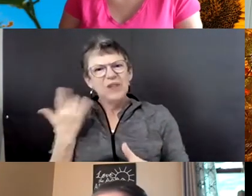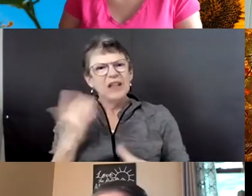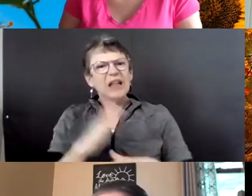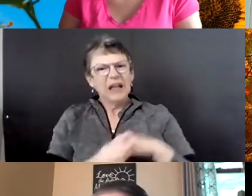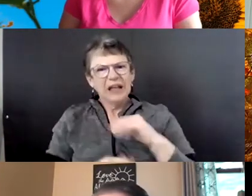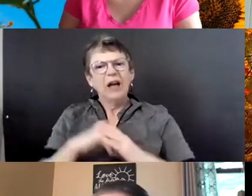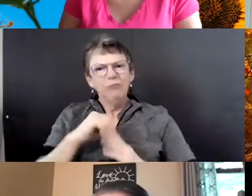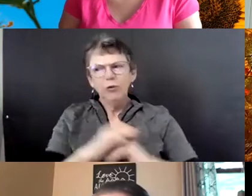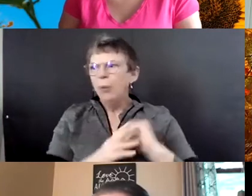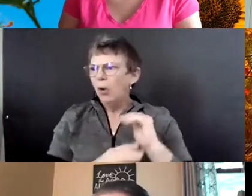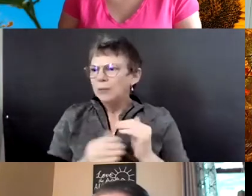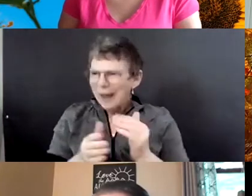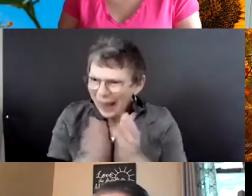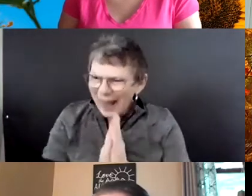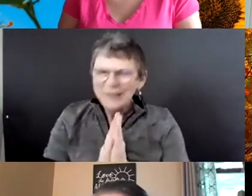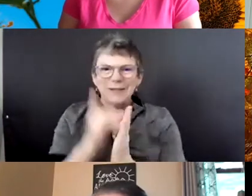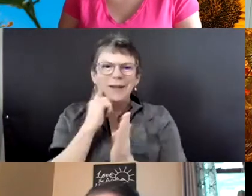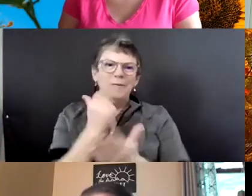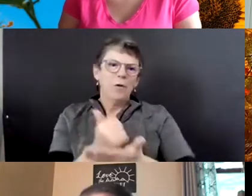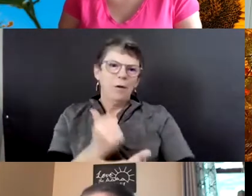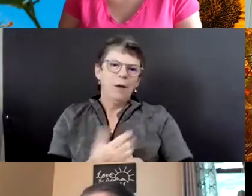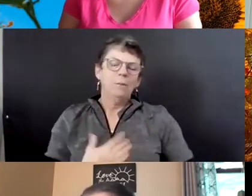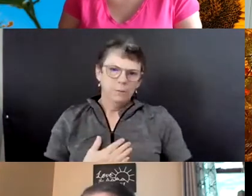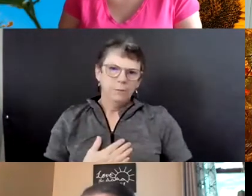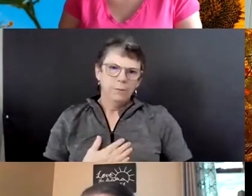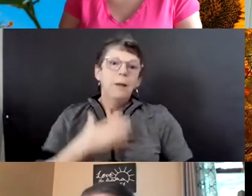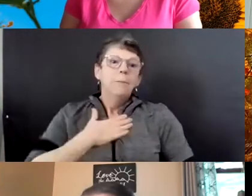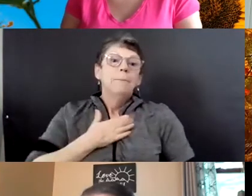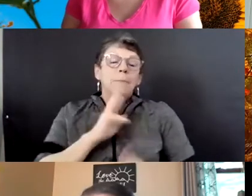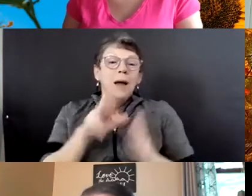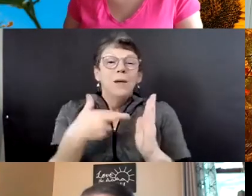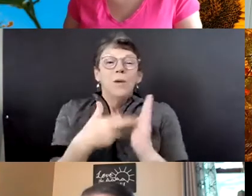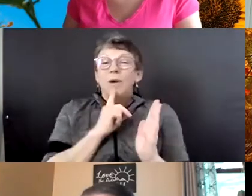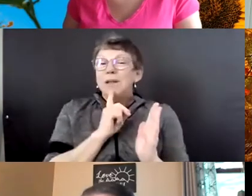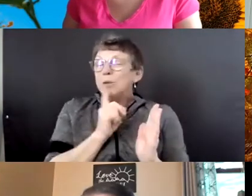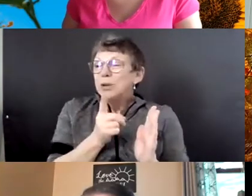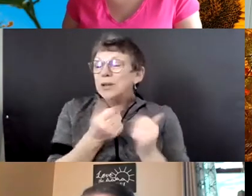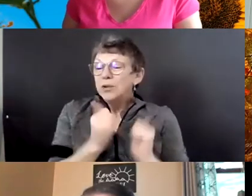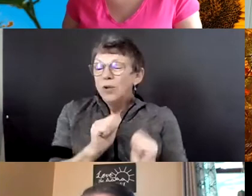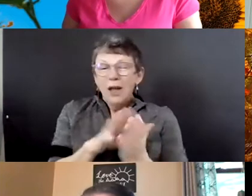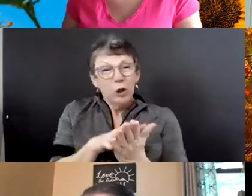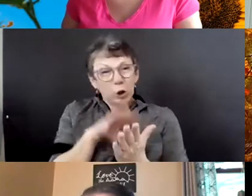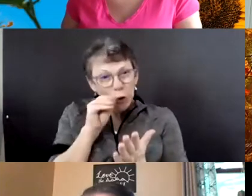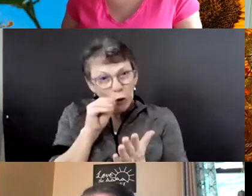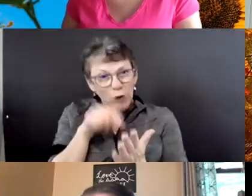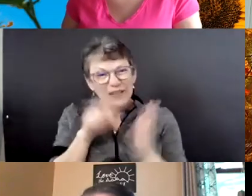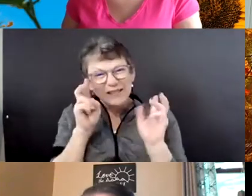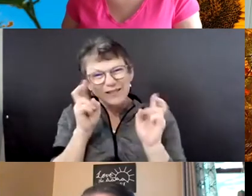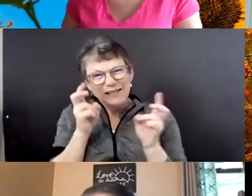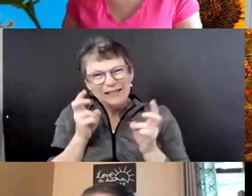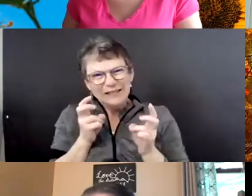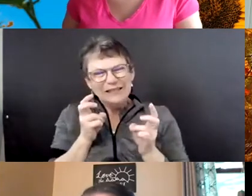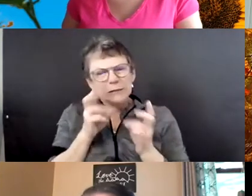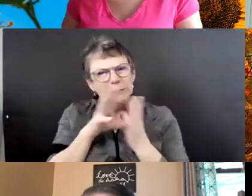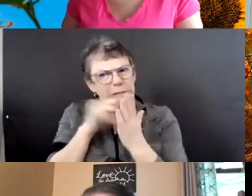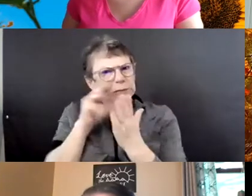my colleagues. I think of my role as a senator as really trying to learn about these issues as much as I can, so